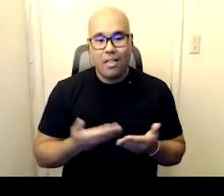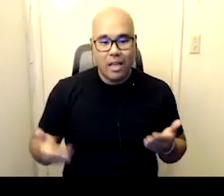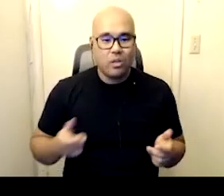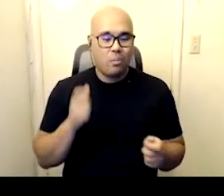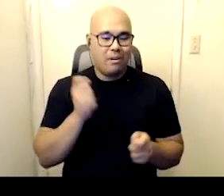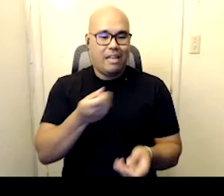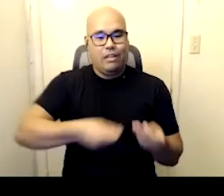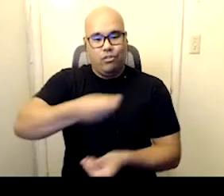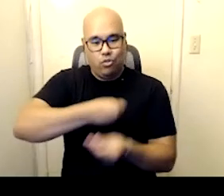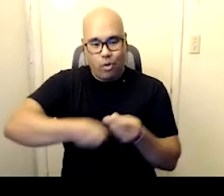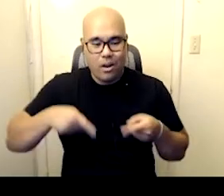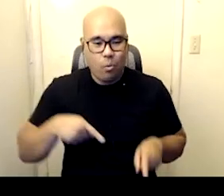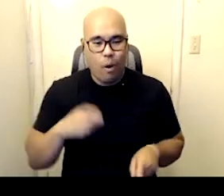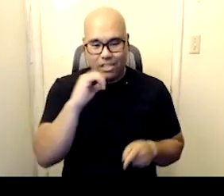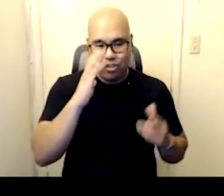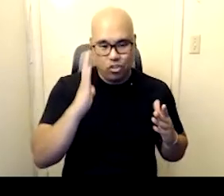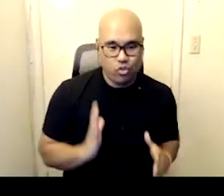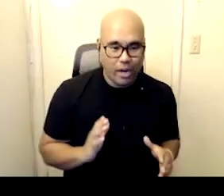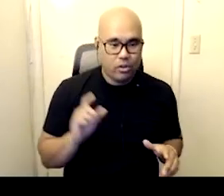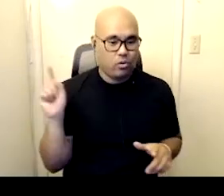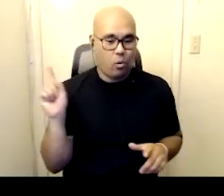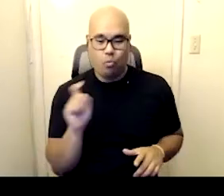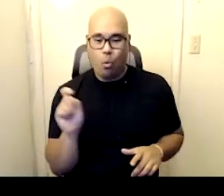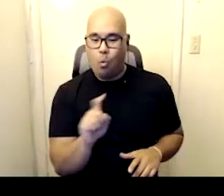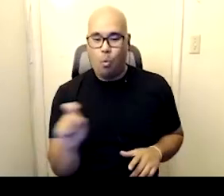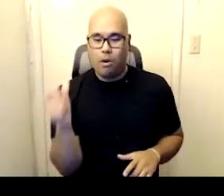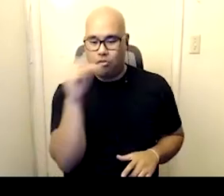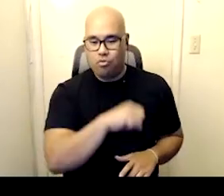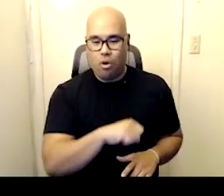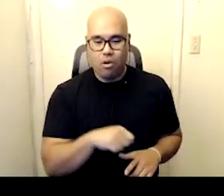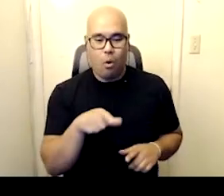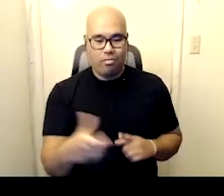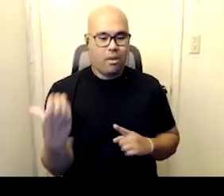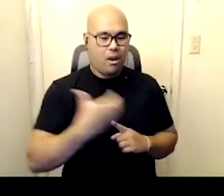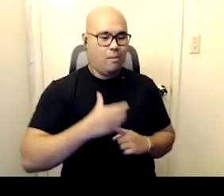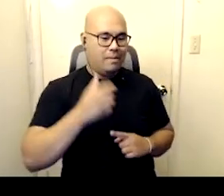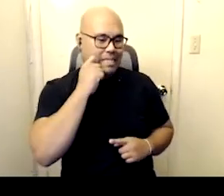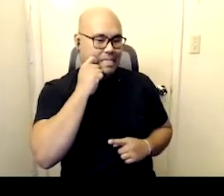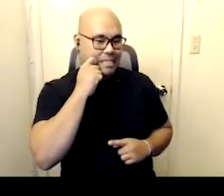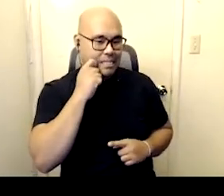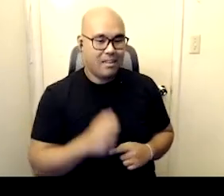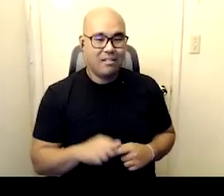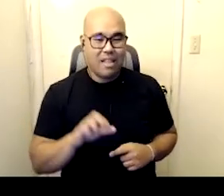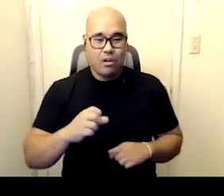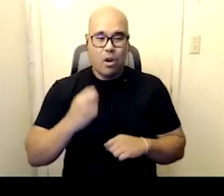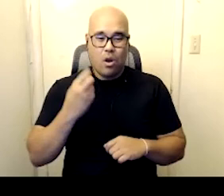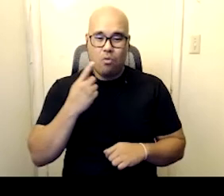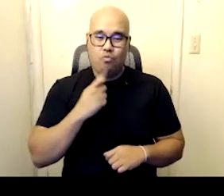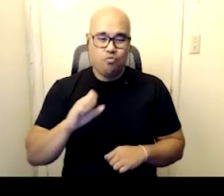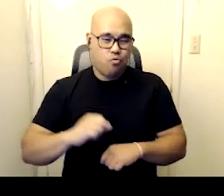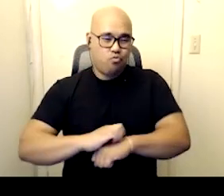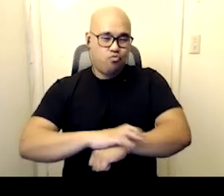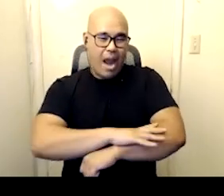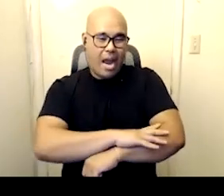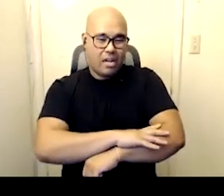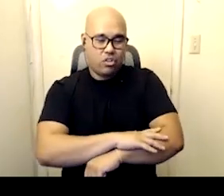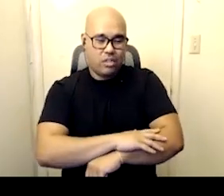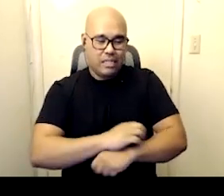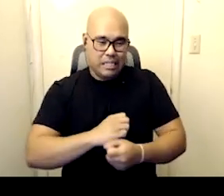as strangers roamed drunk on their skin, the rash spread.